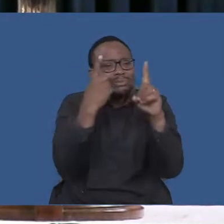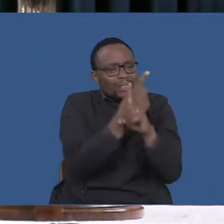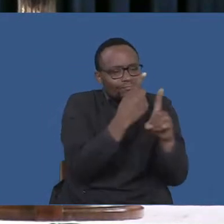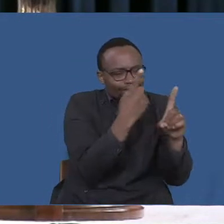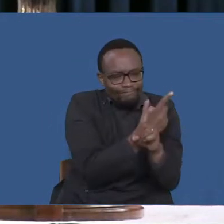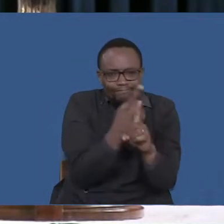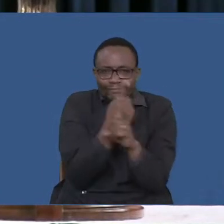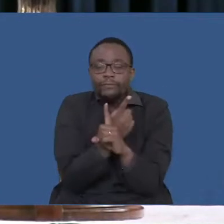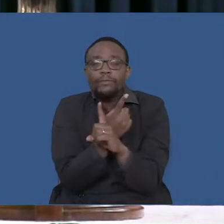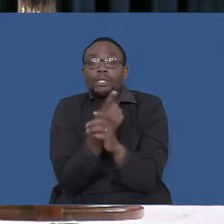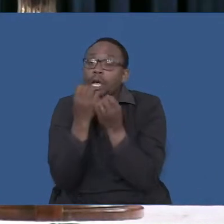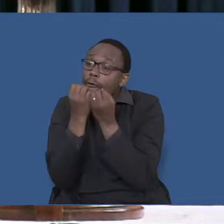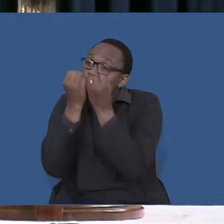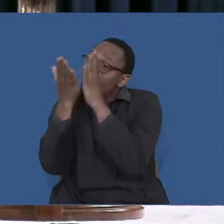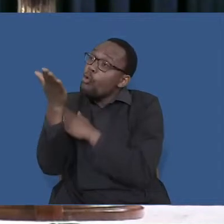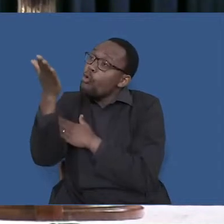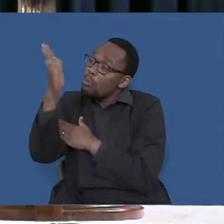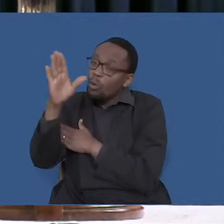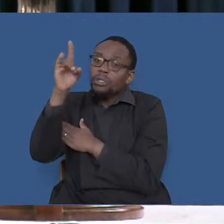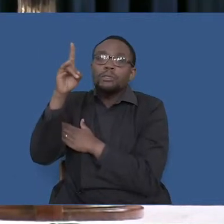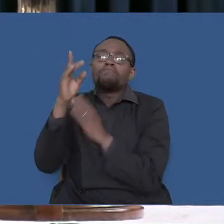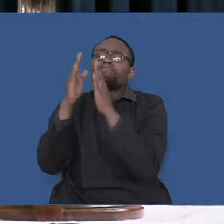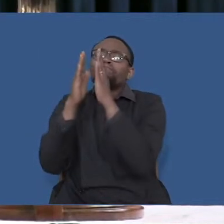is. Talk to him about it. Wait on God.